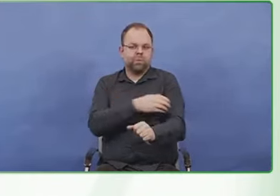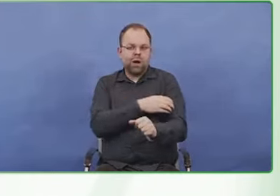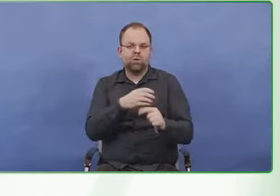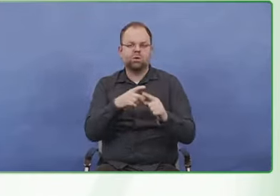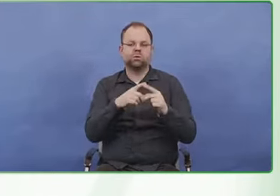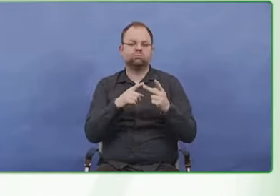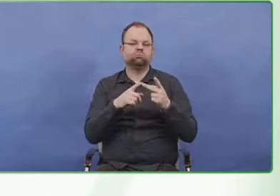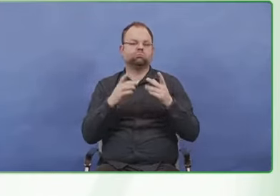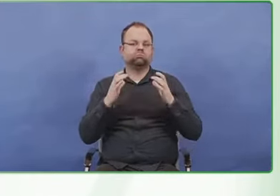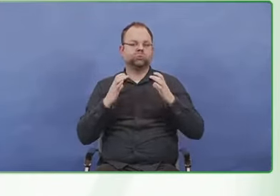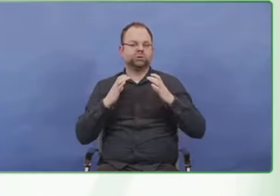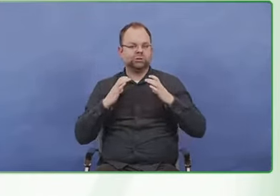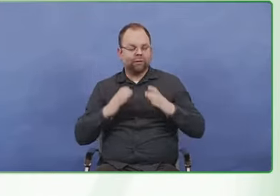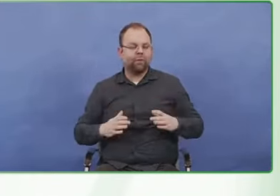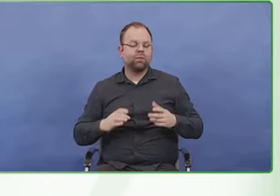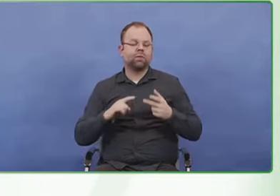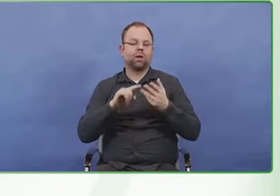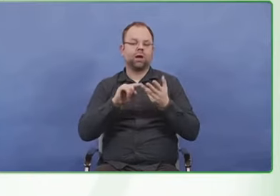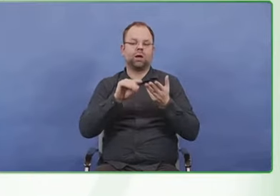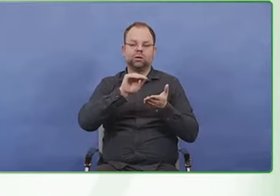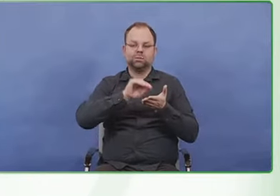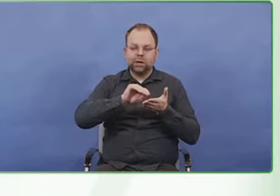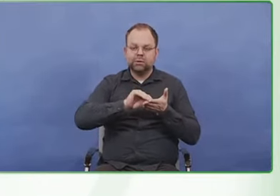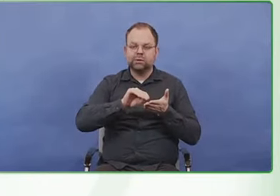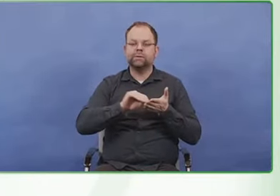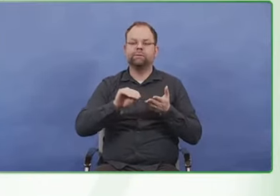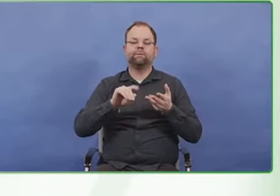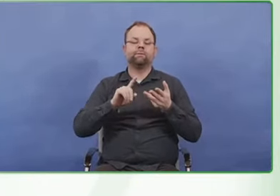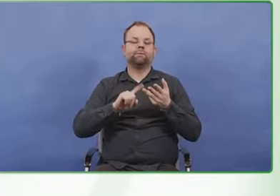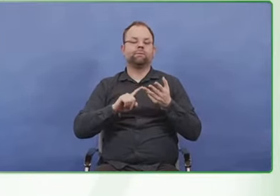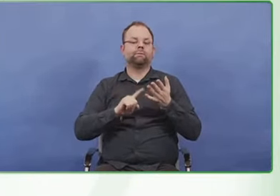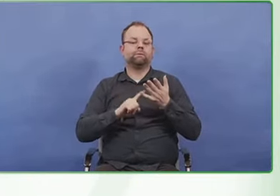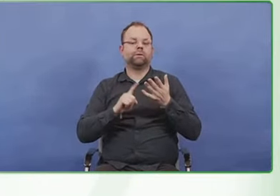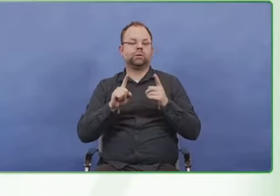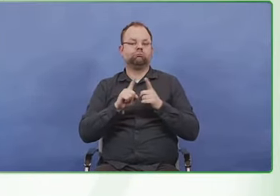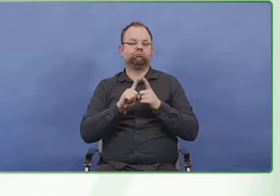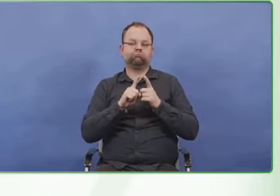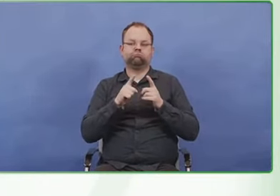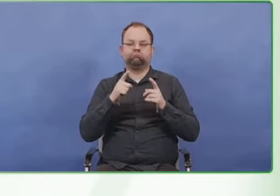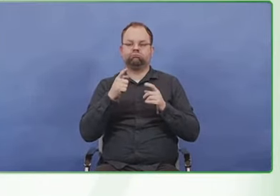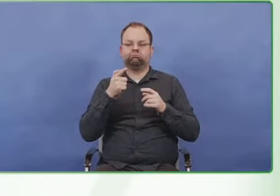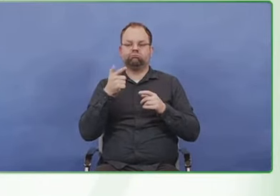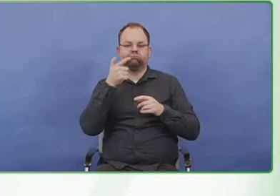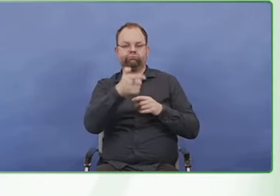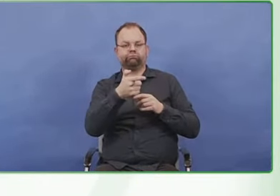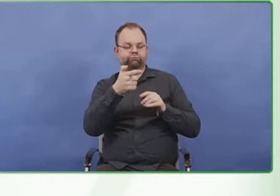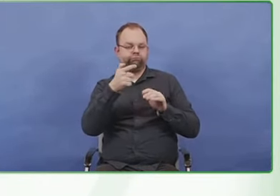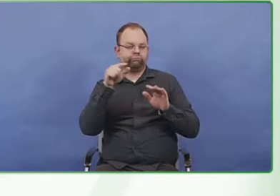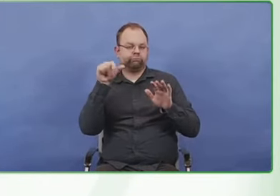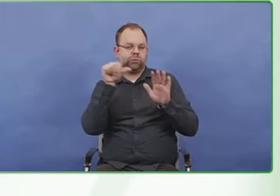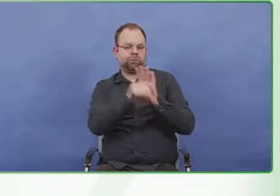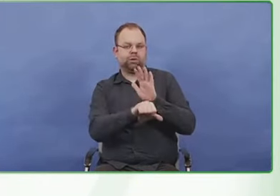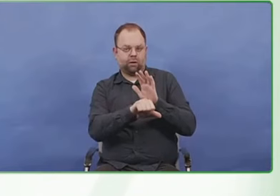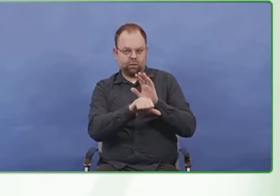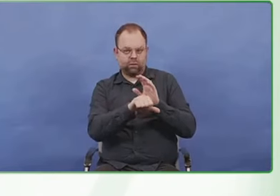penalties for the entire time or the entire period that the violation was actually in place.